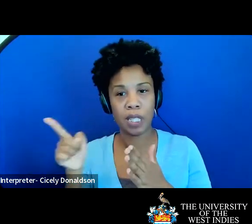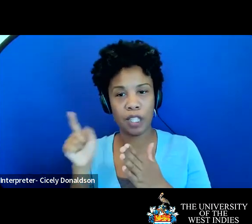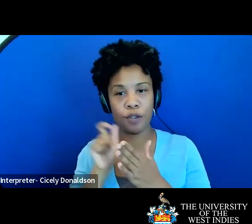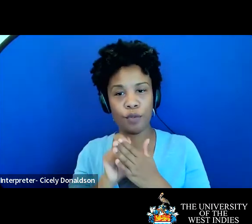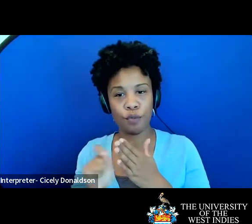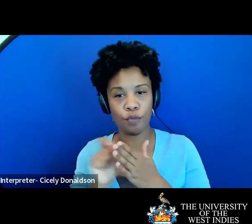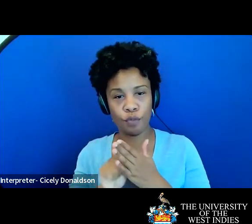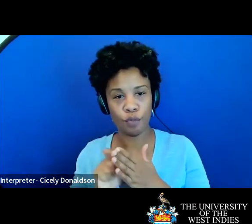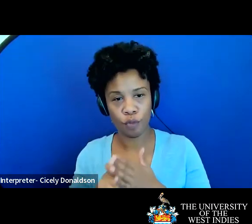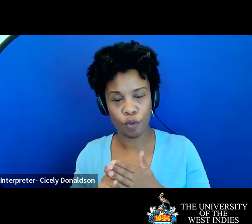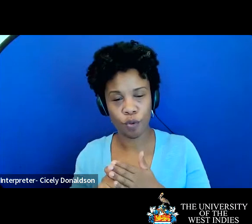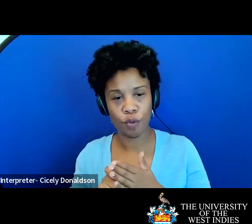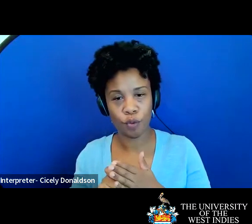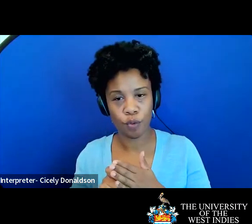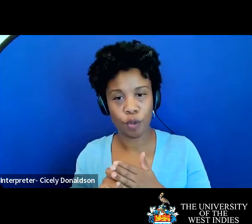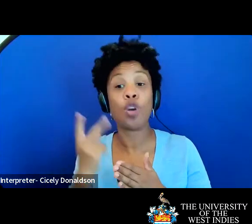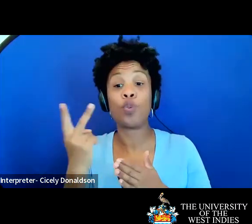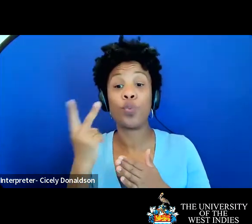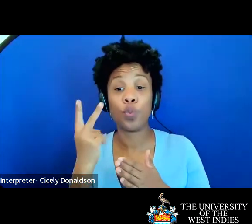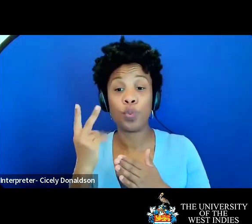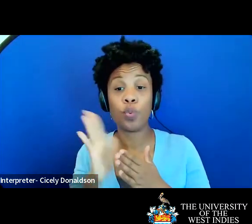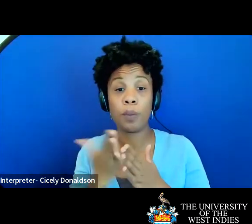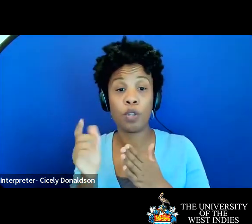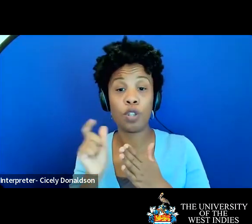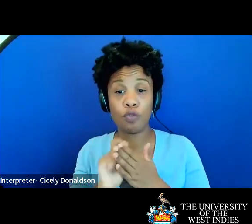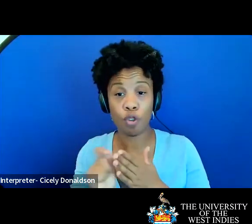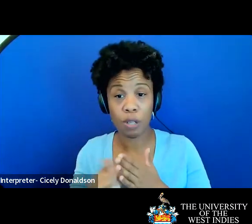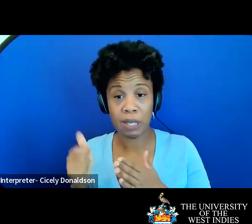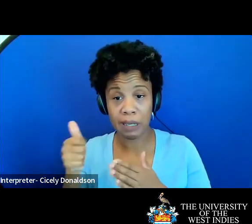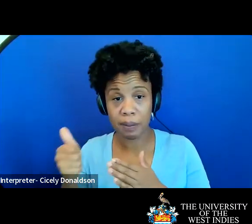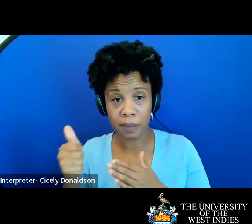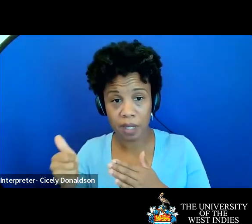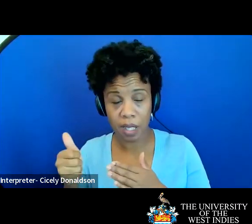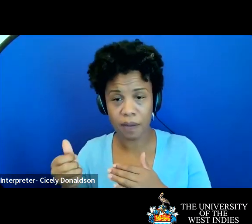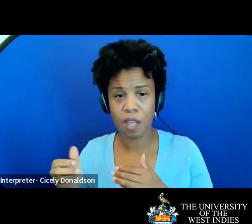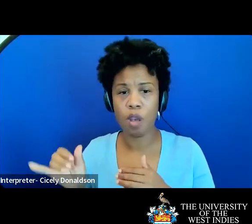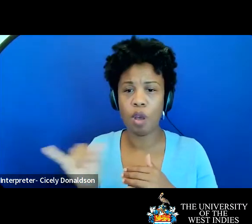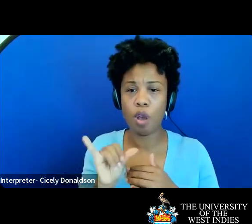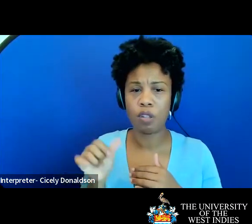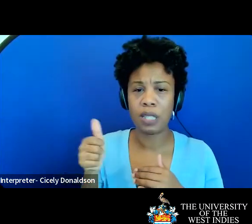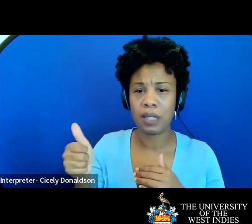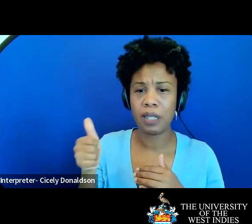edited, two single authored books and an edited